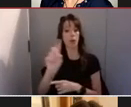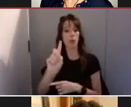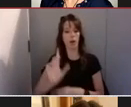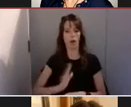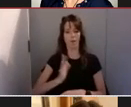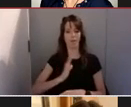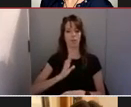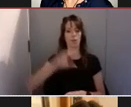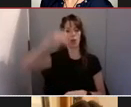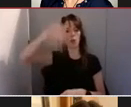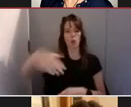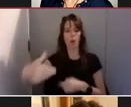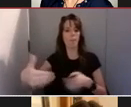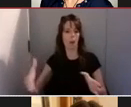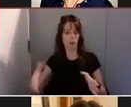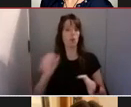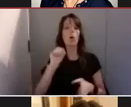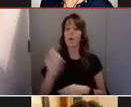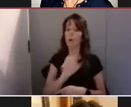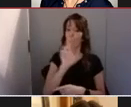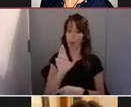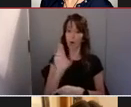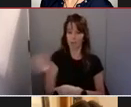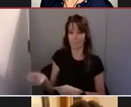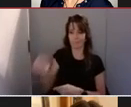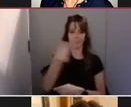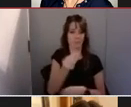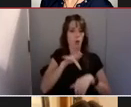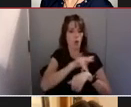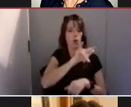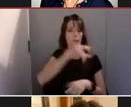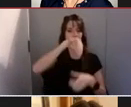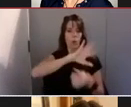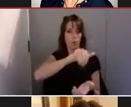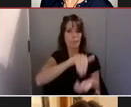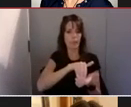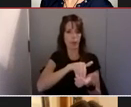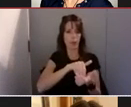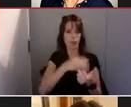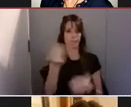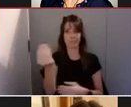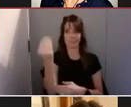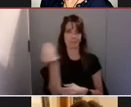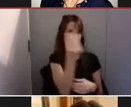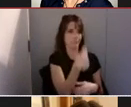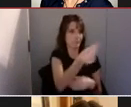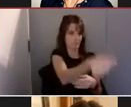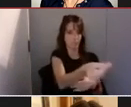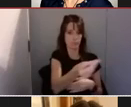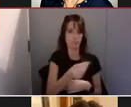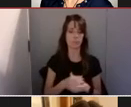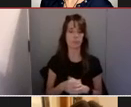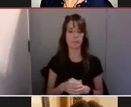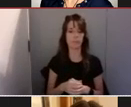drop boxes, or you can take it to an early voting center to vote there as well.